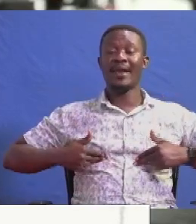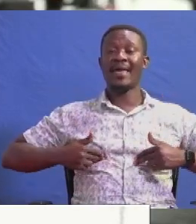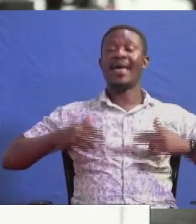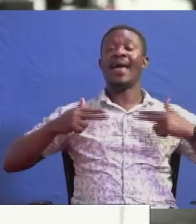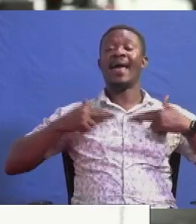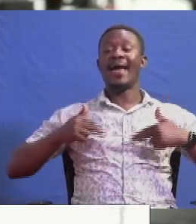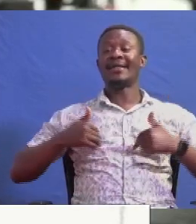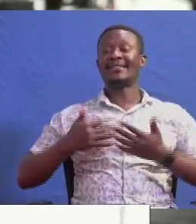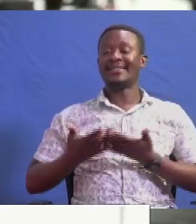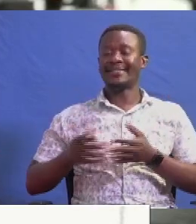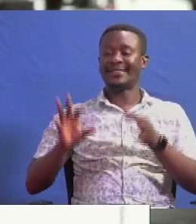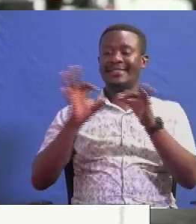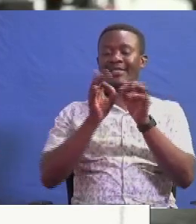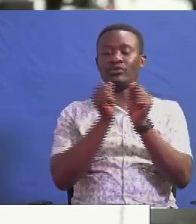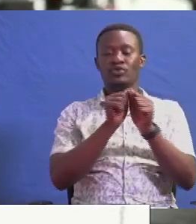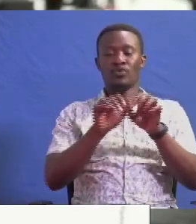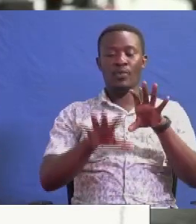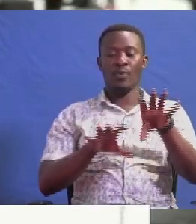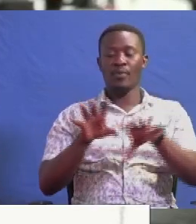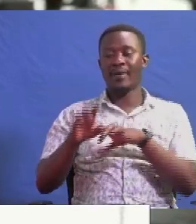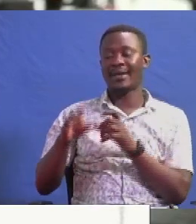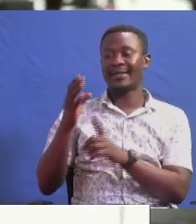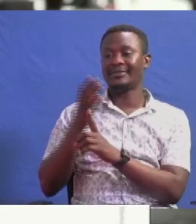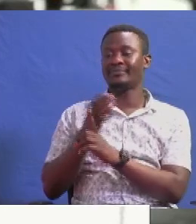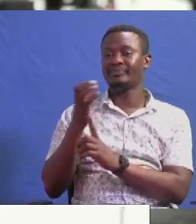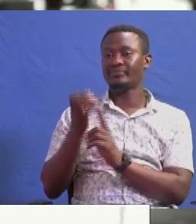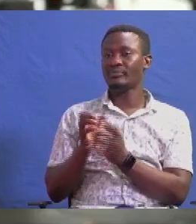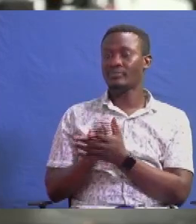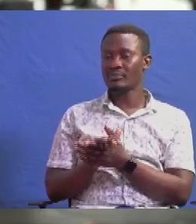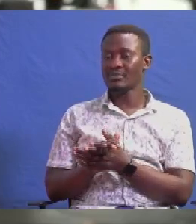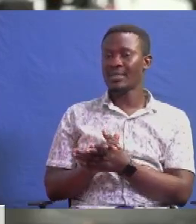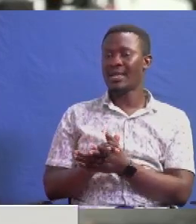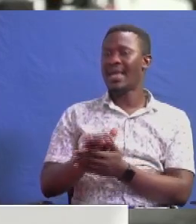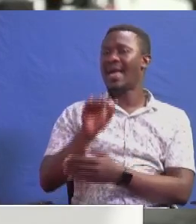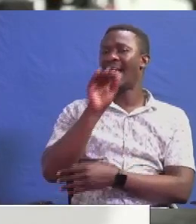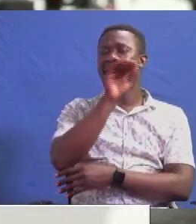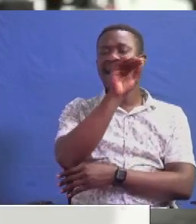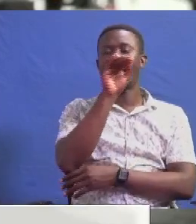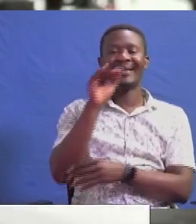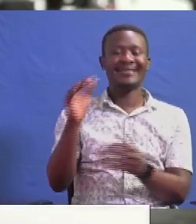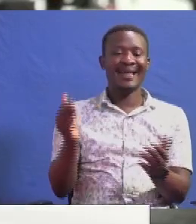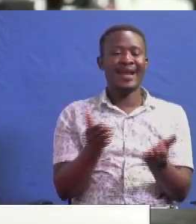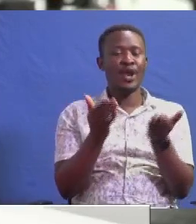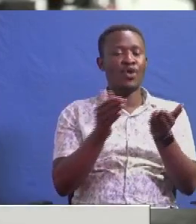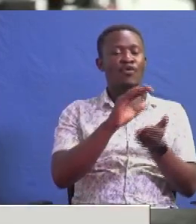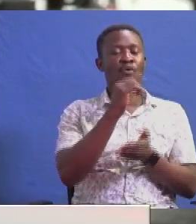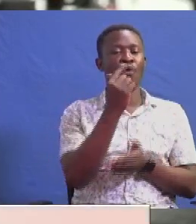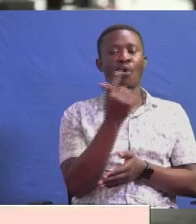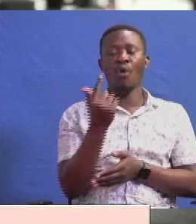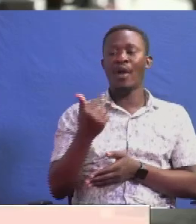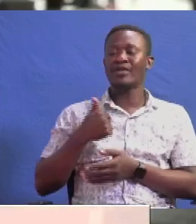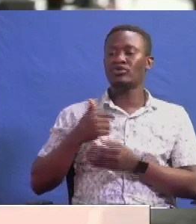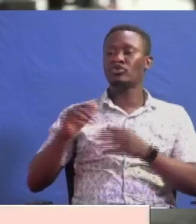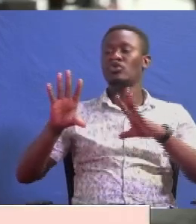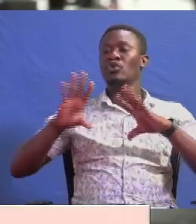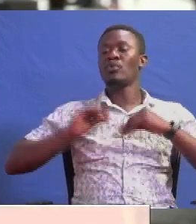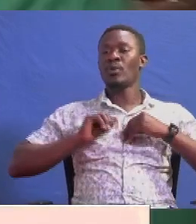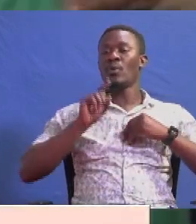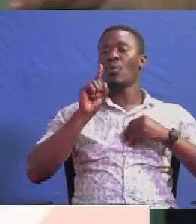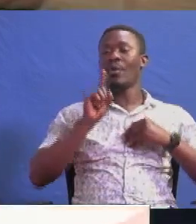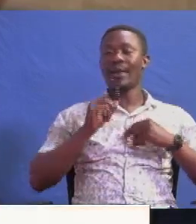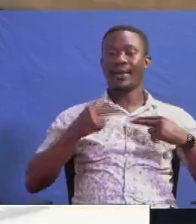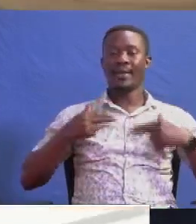to animals and the environment. A request and an urge to all of us to adopt the One Health